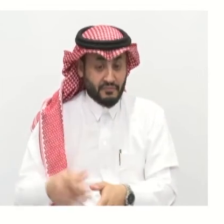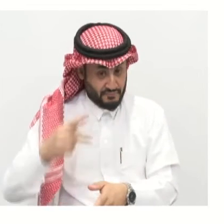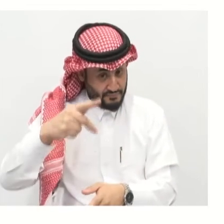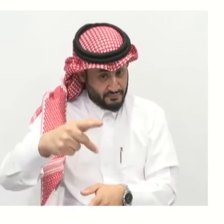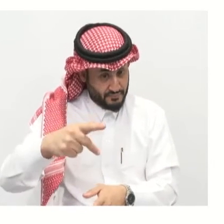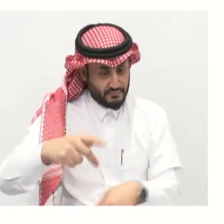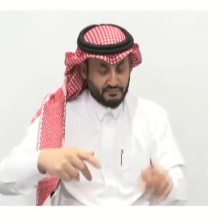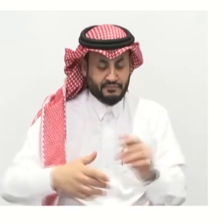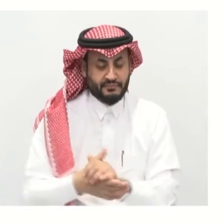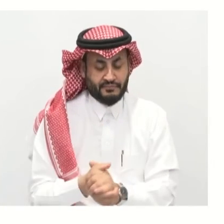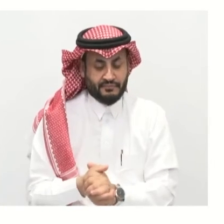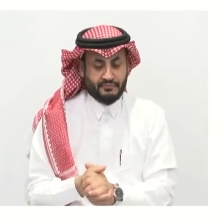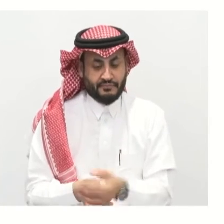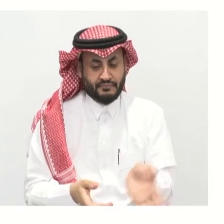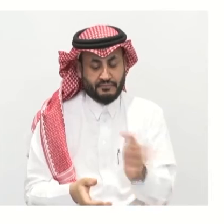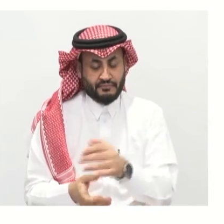Parrot. Excellent.